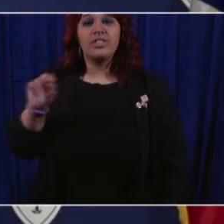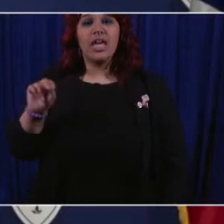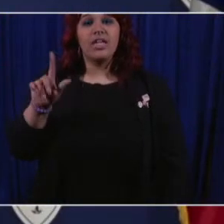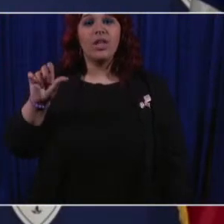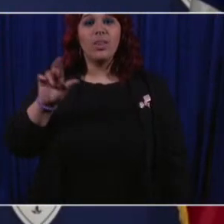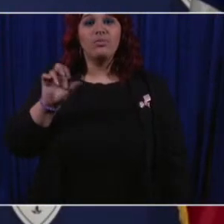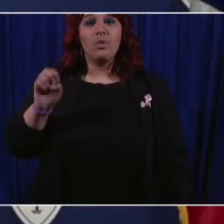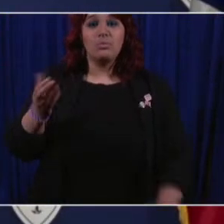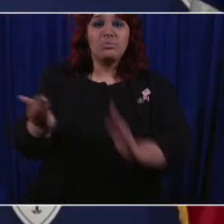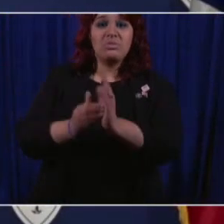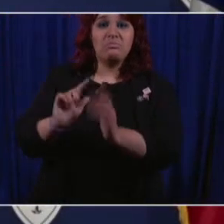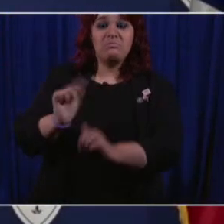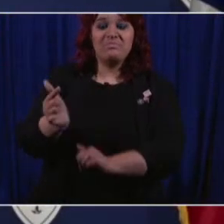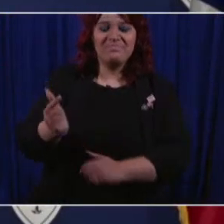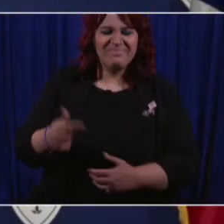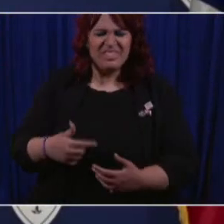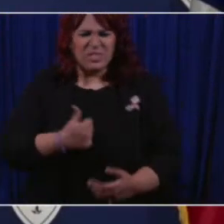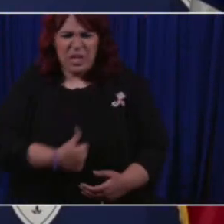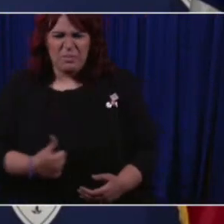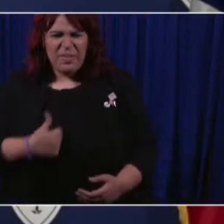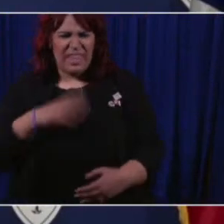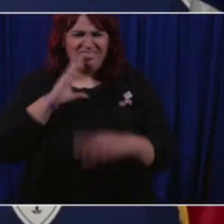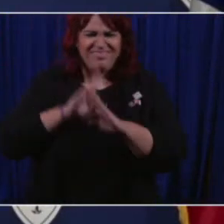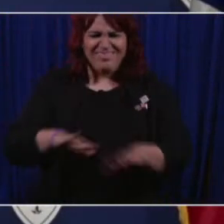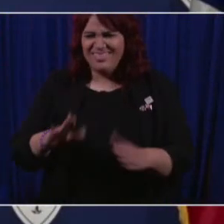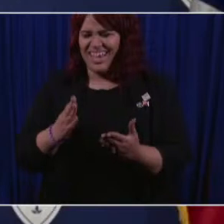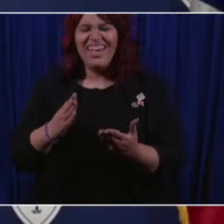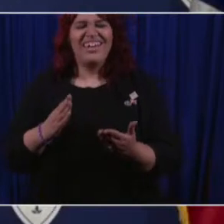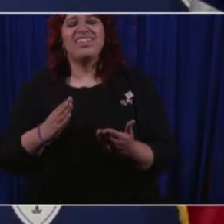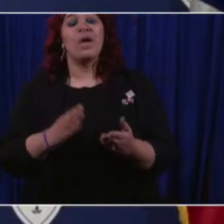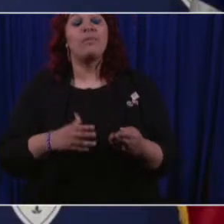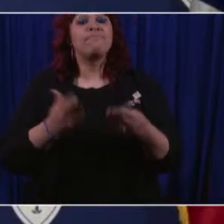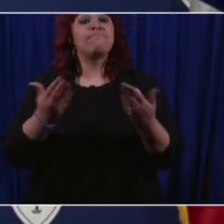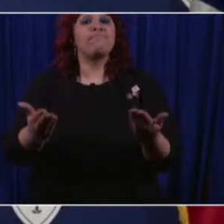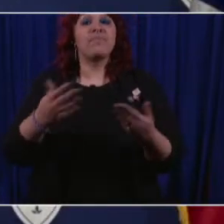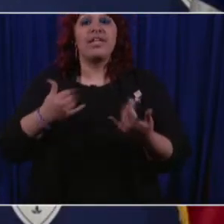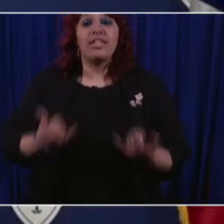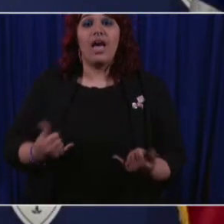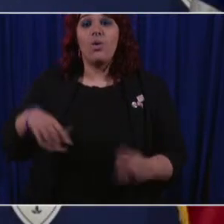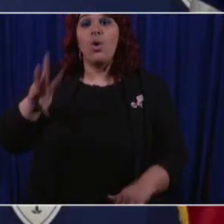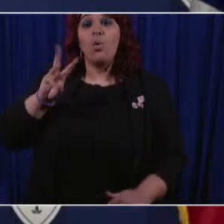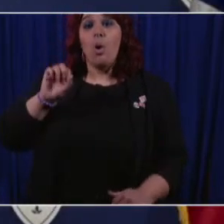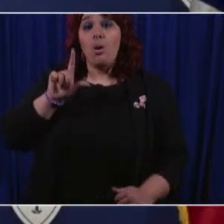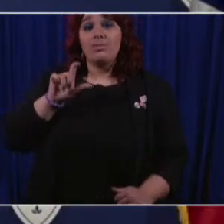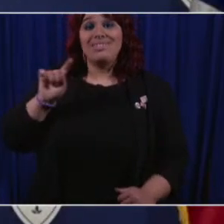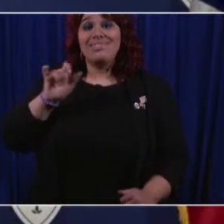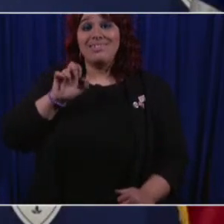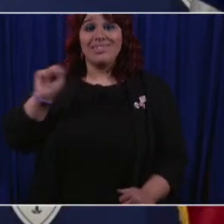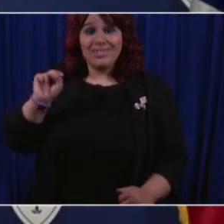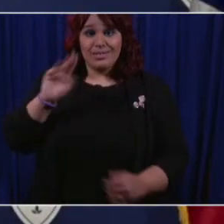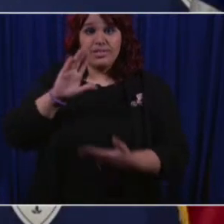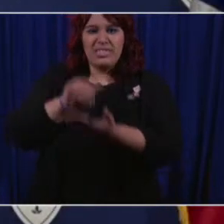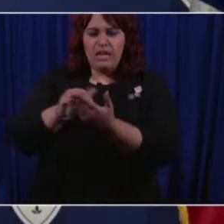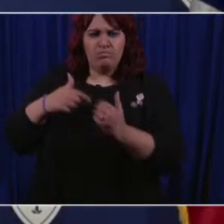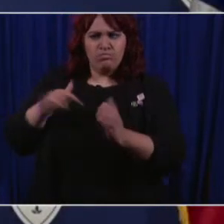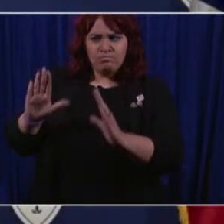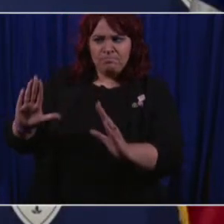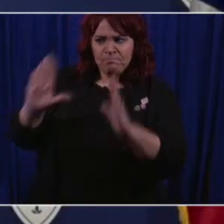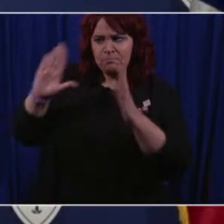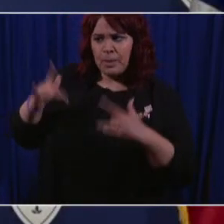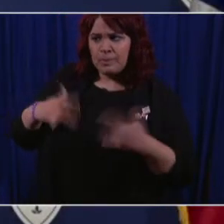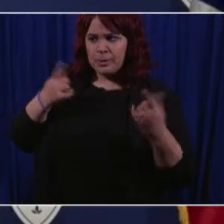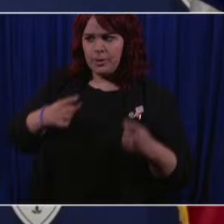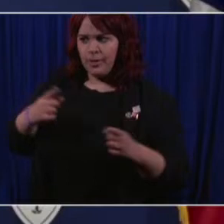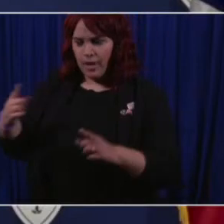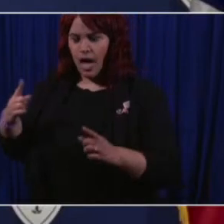And we're keeping our eye on the Wolstein Center up here and the Johnson & Johnson situation. Is it your understanding when you heard from the White House yesterday